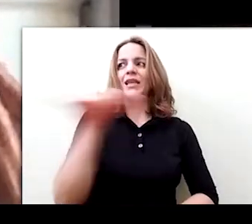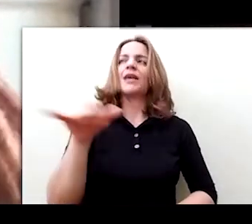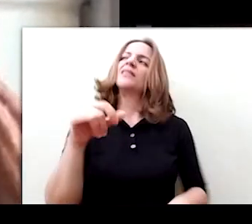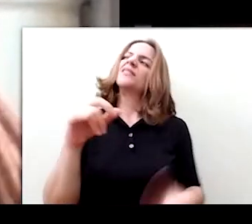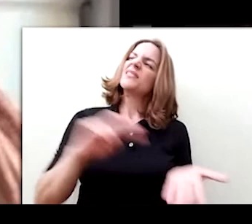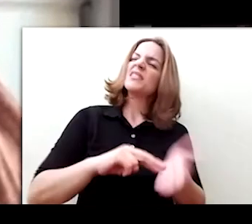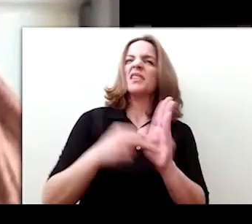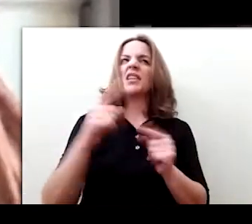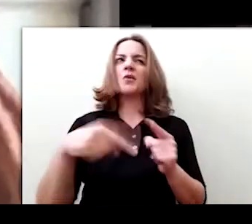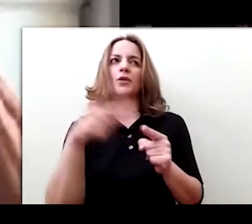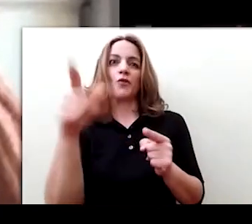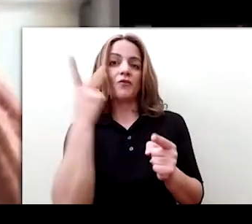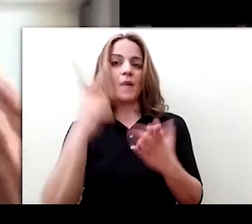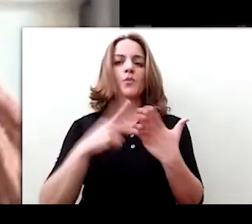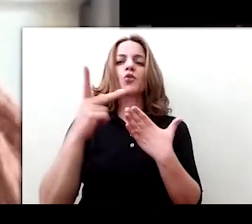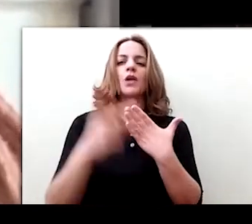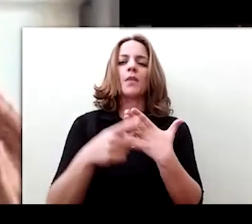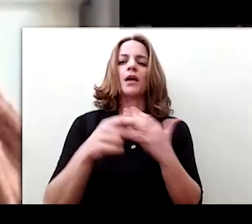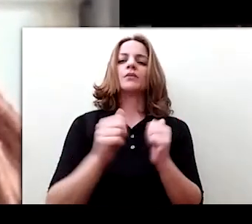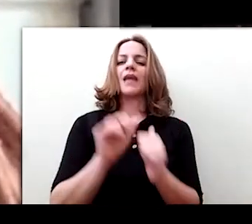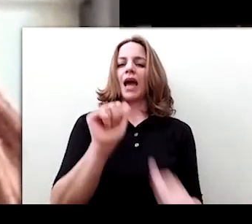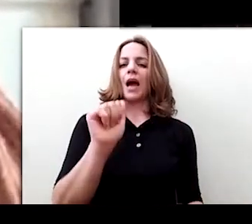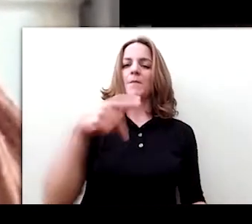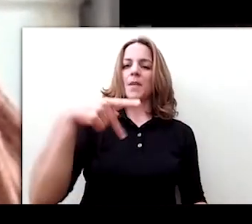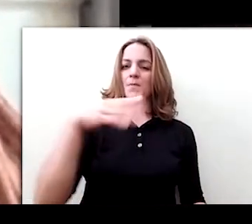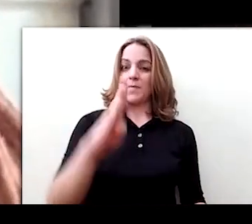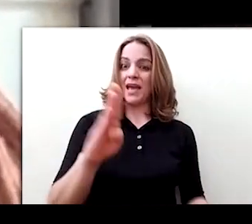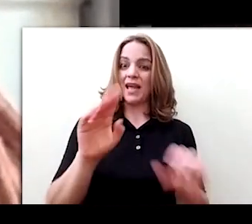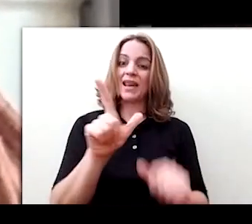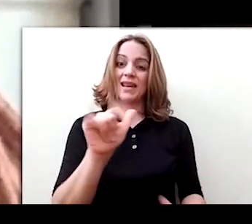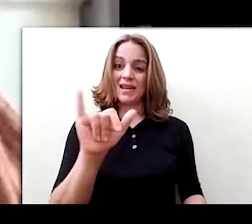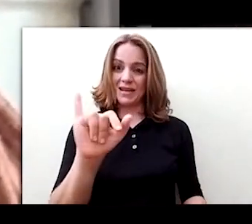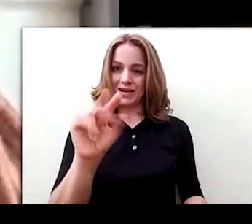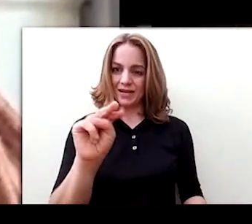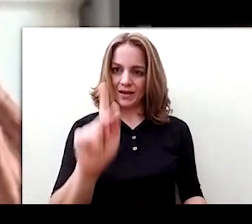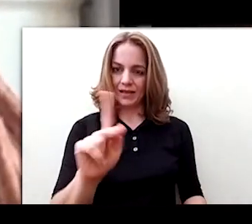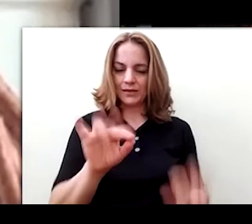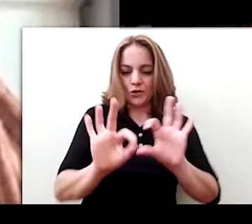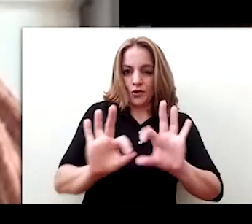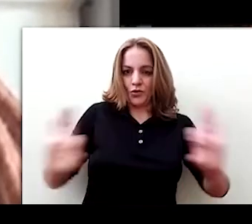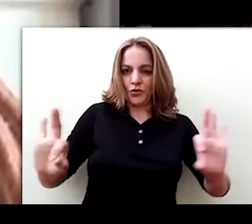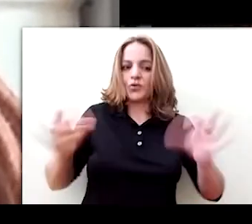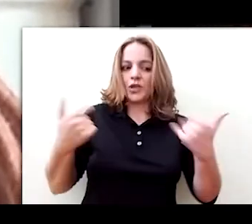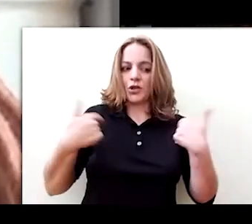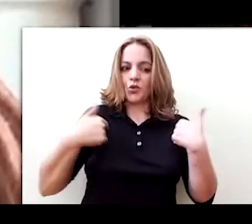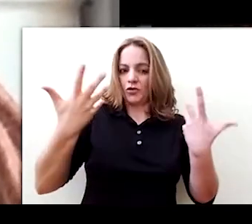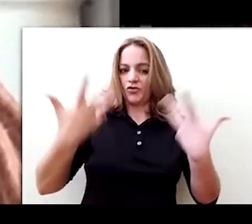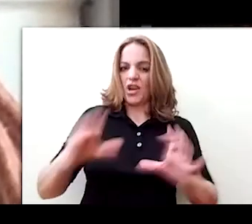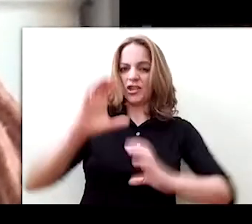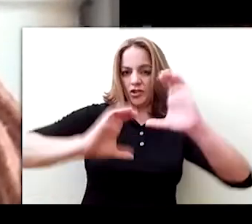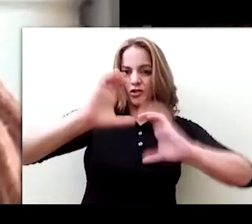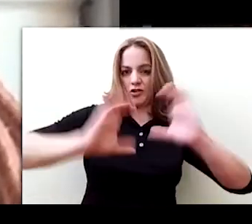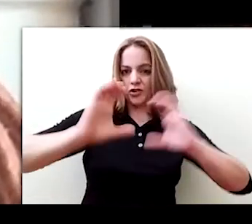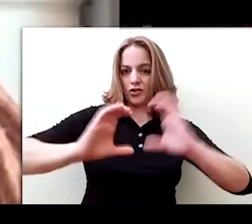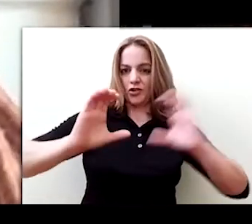at AAPB that I share that has more about them, there are things like, how